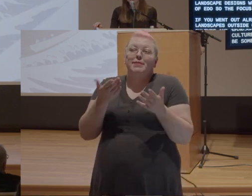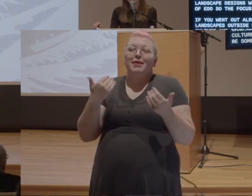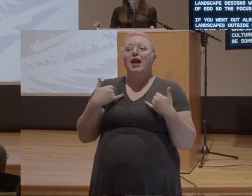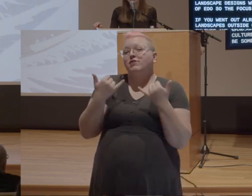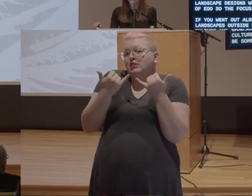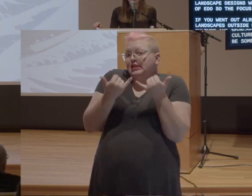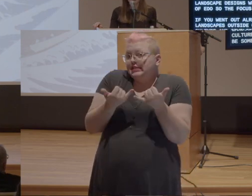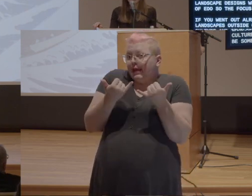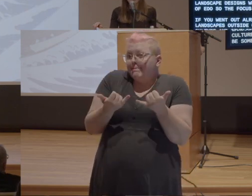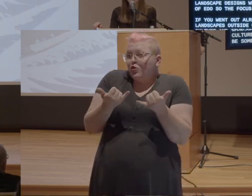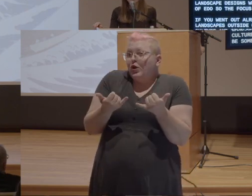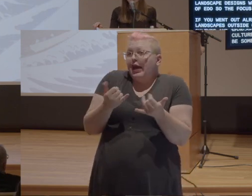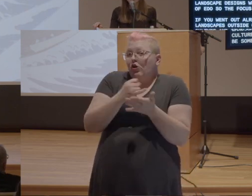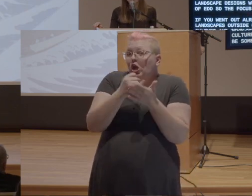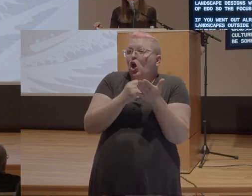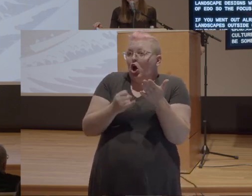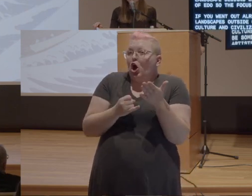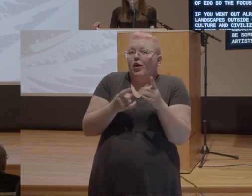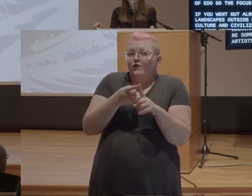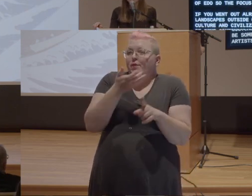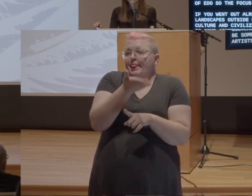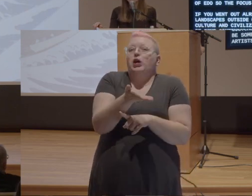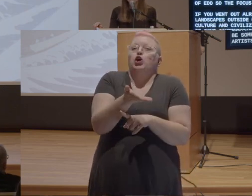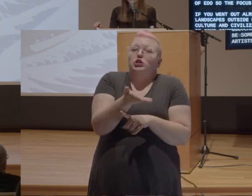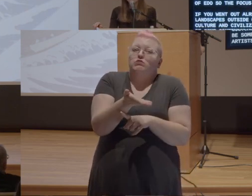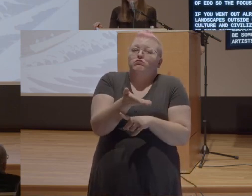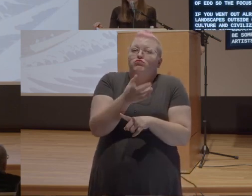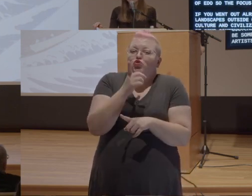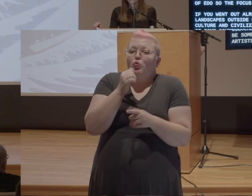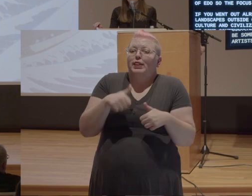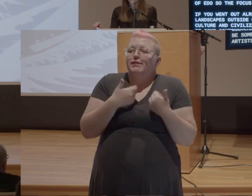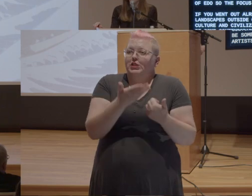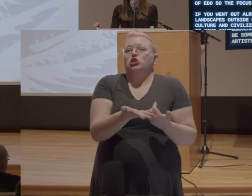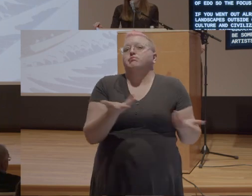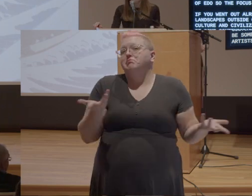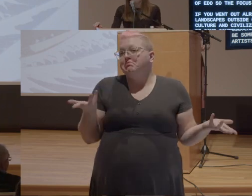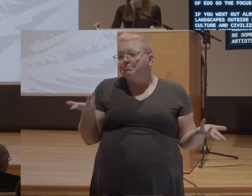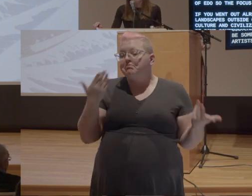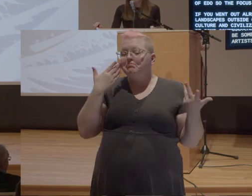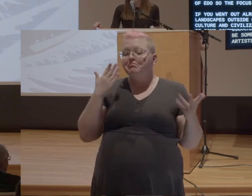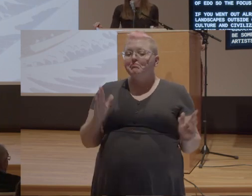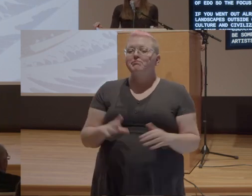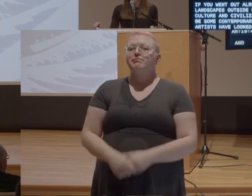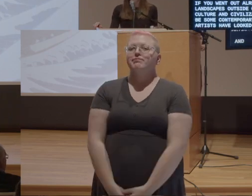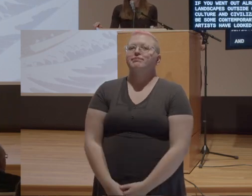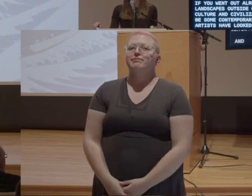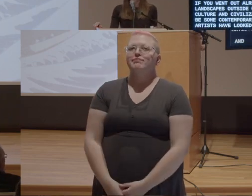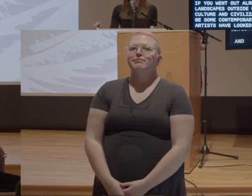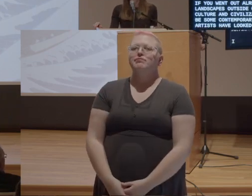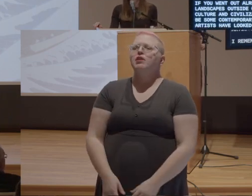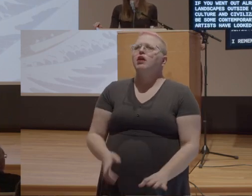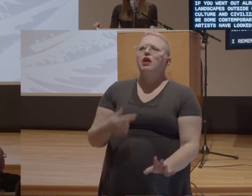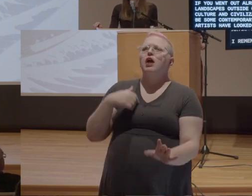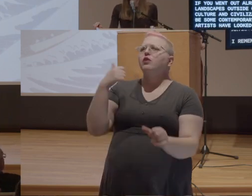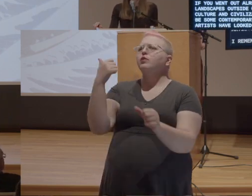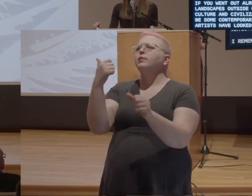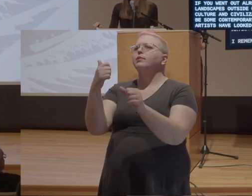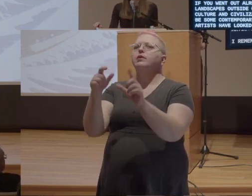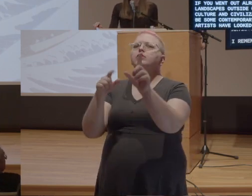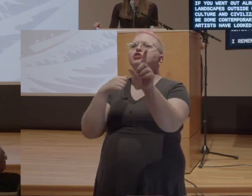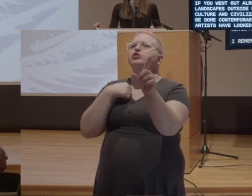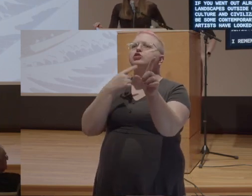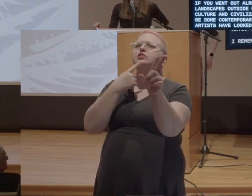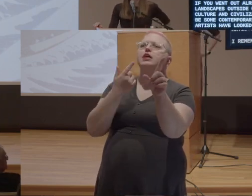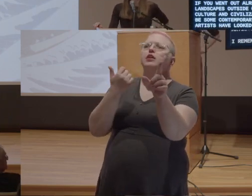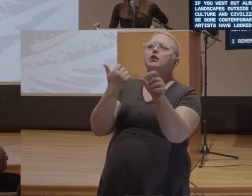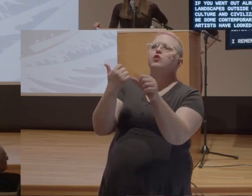or more modern and contemporary artists who've looked at that. And I remember a hand back here.